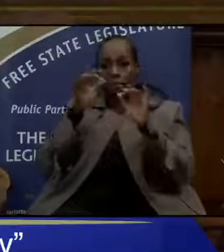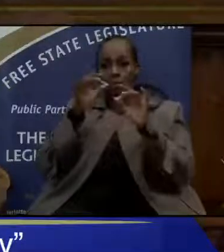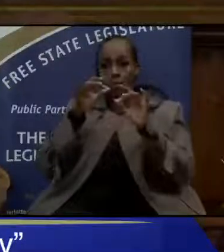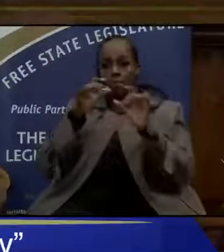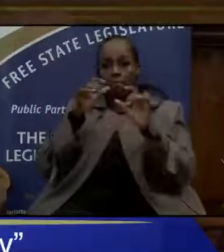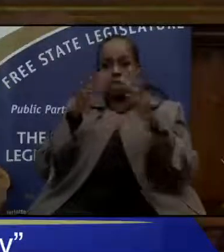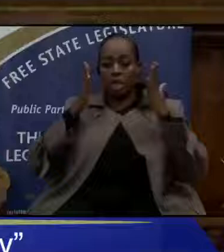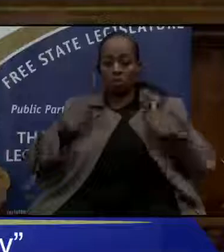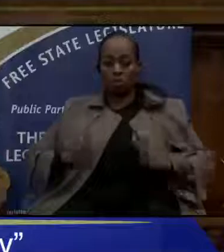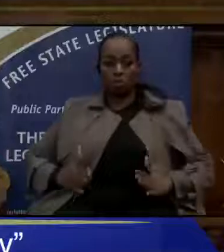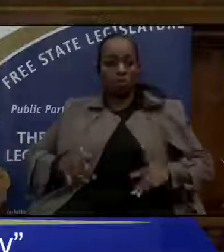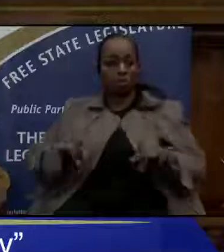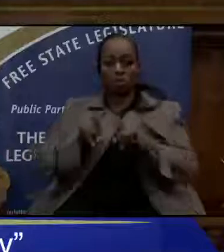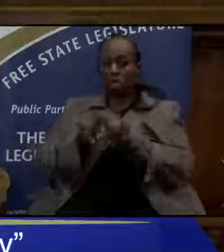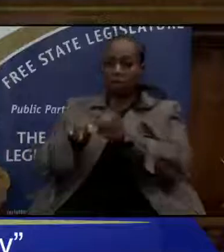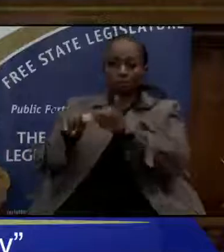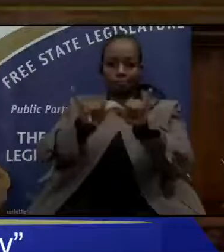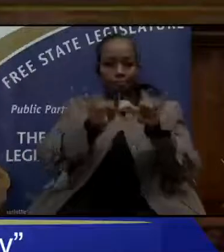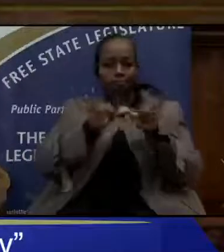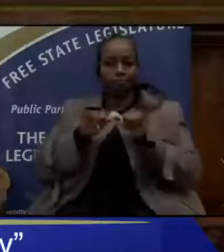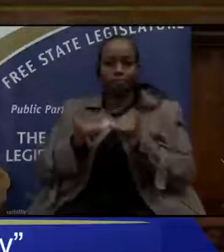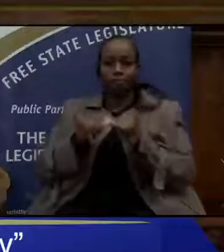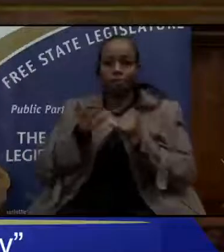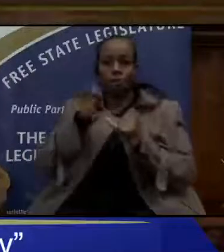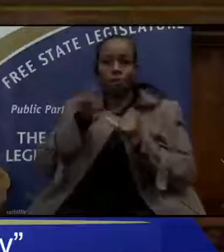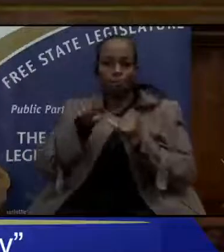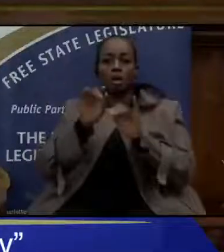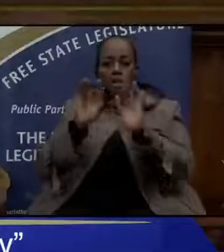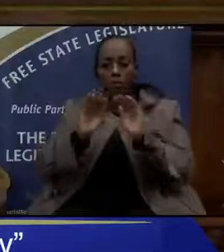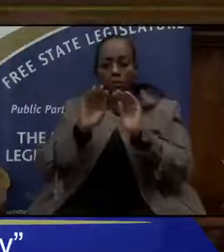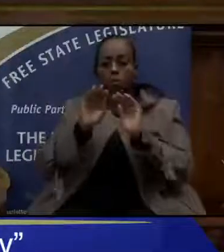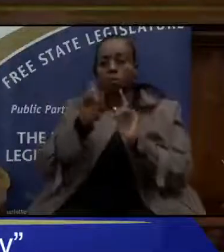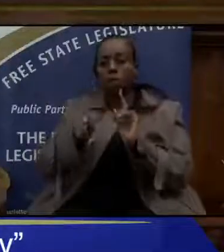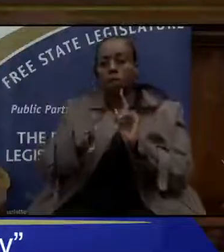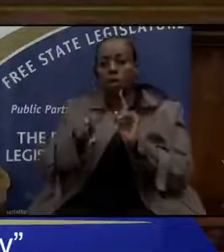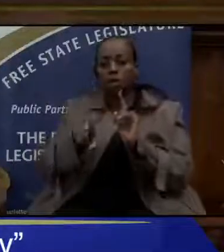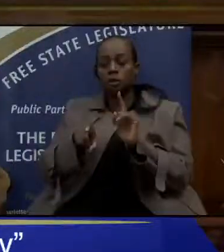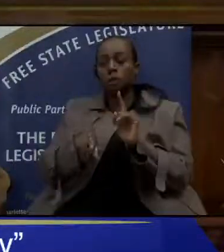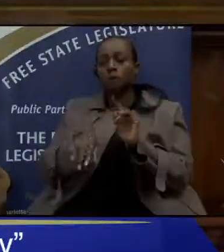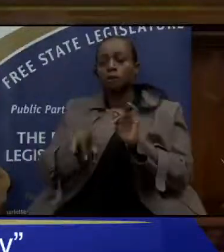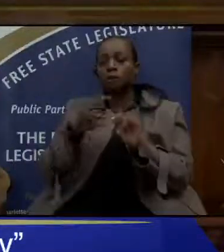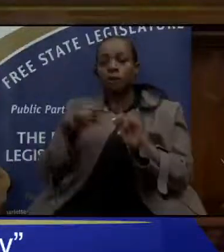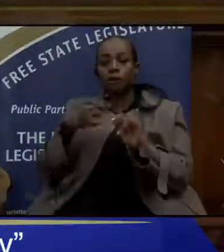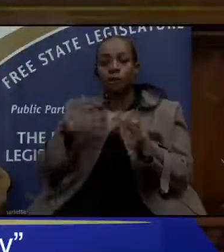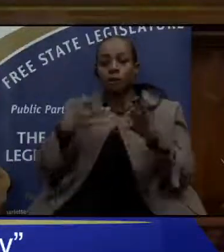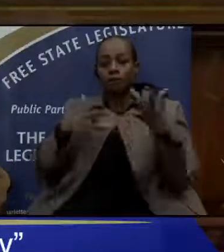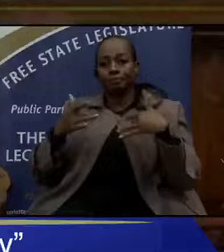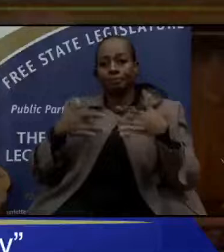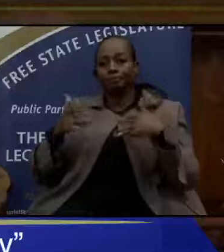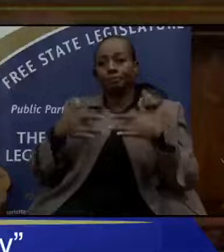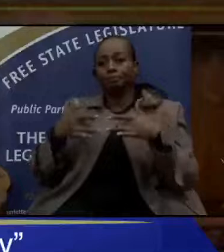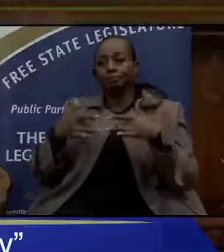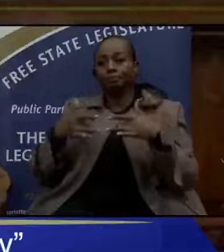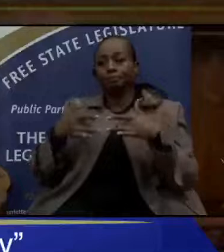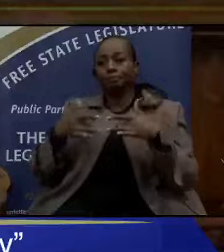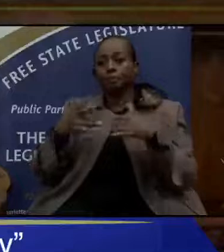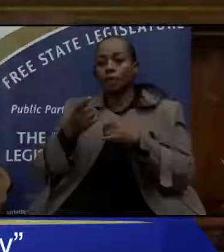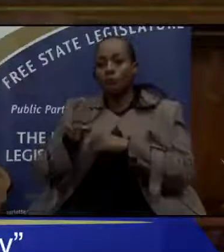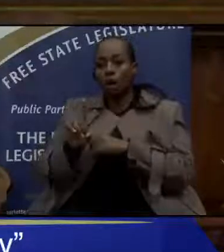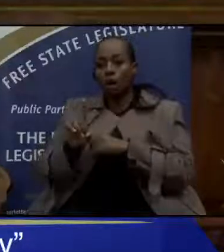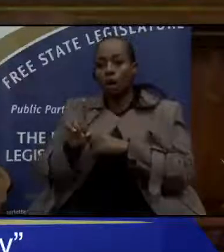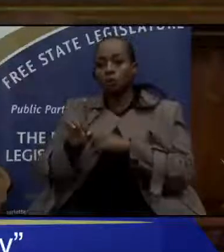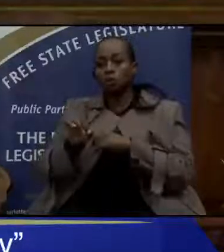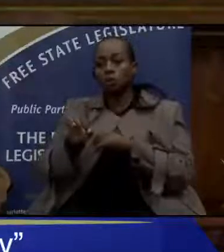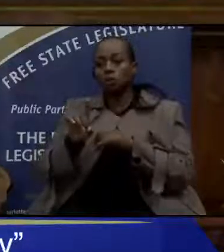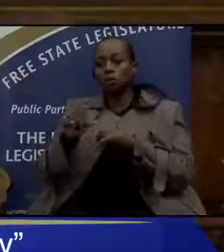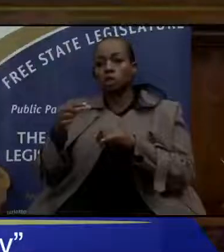ba tshwana le batho ba bang, re tshwantswe re ba hlokomele. We are concerned about the low levels of